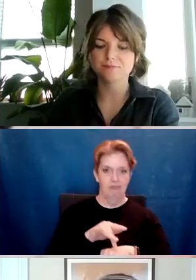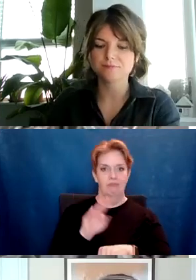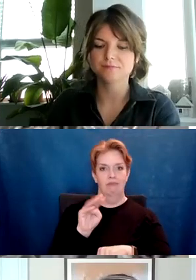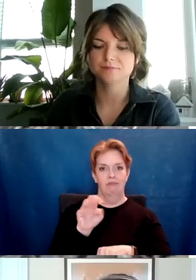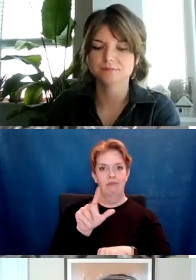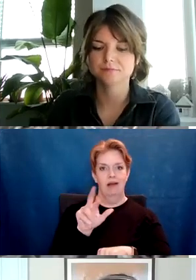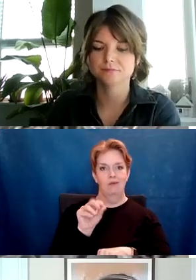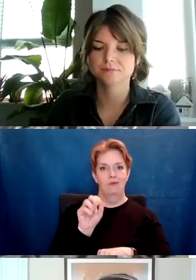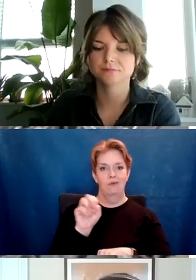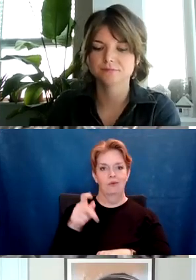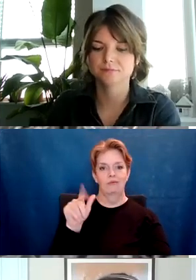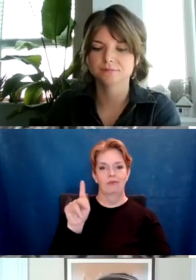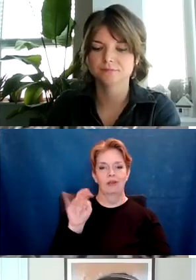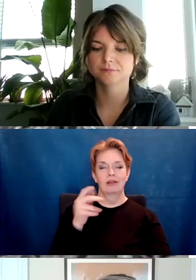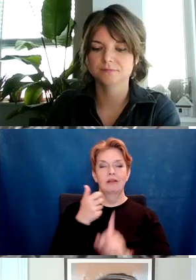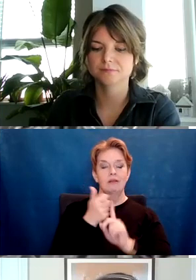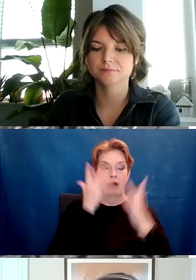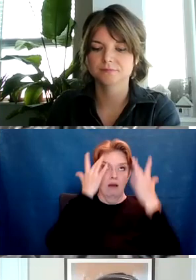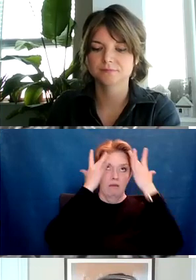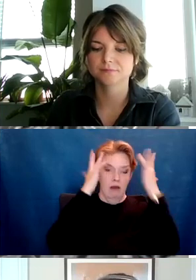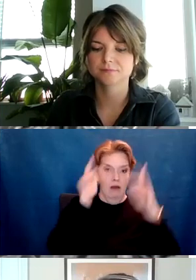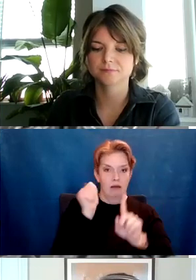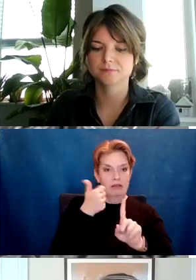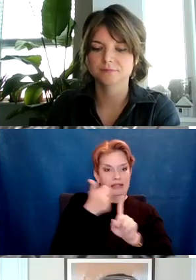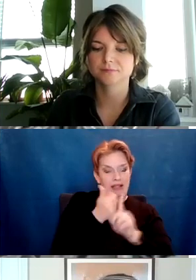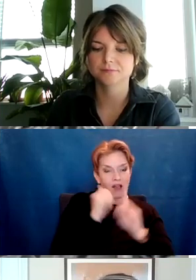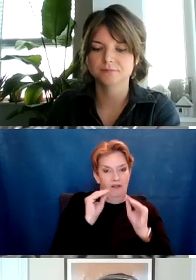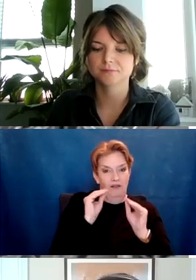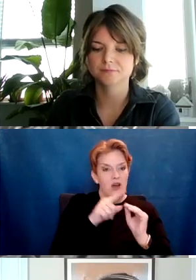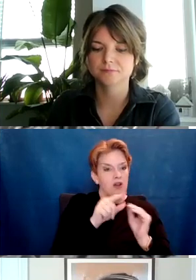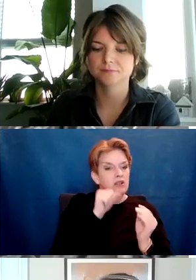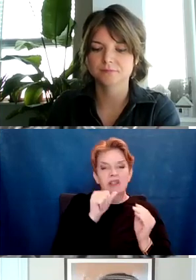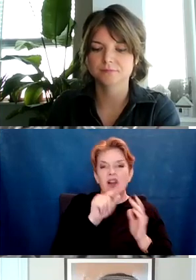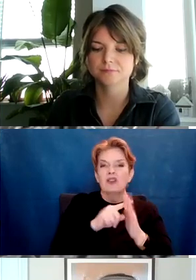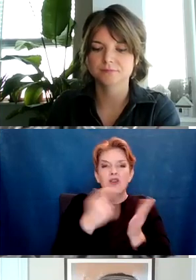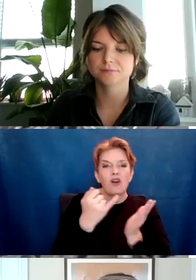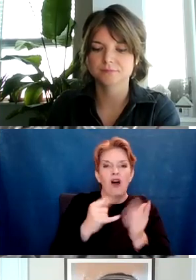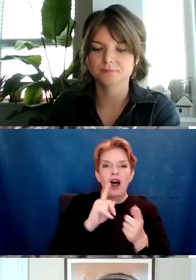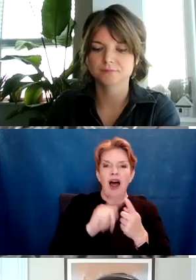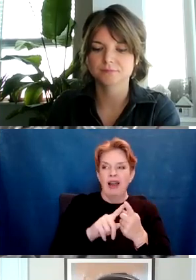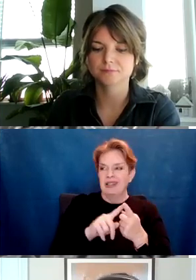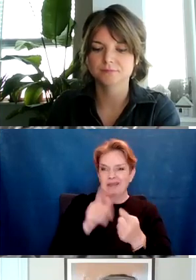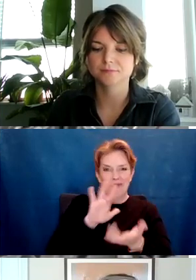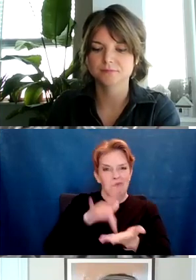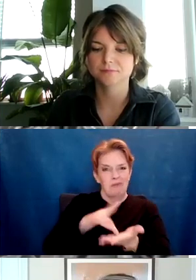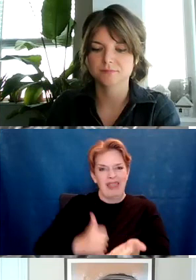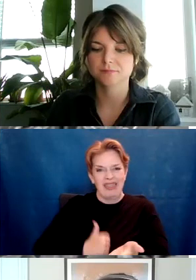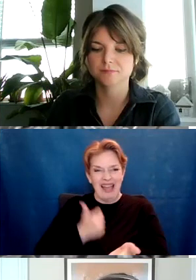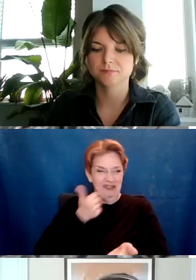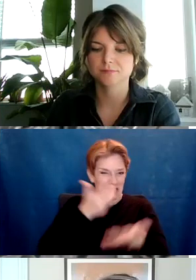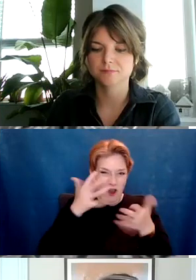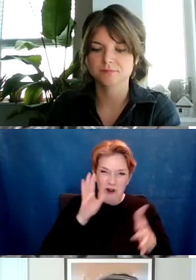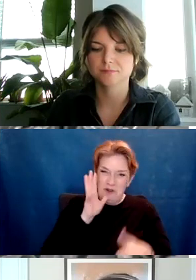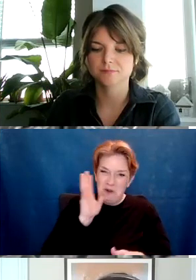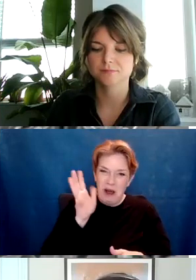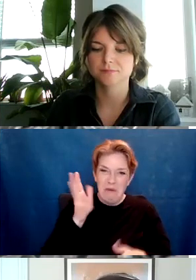multi-talented, self-taught woman who did not even begin creating art until midlife and when she was a grandmother is a reminder to